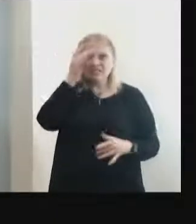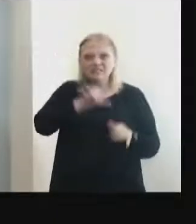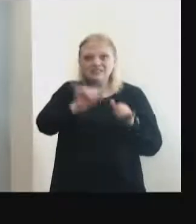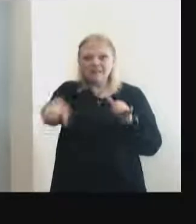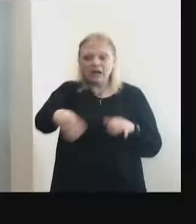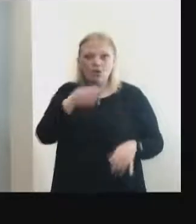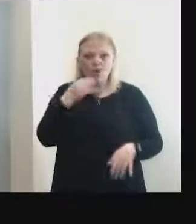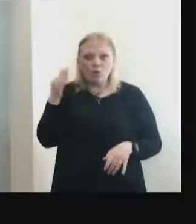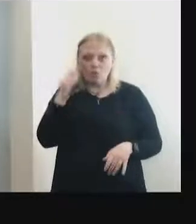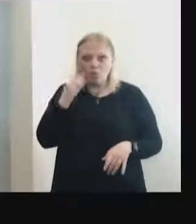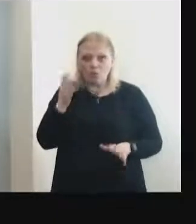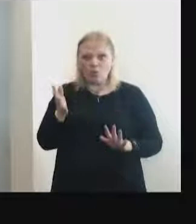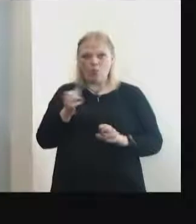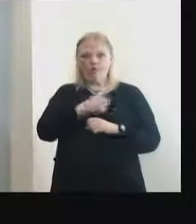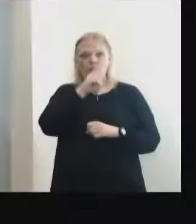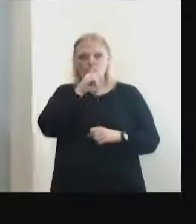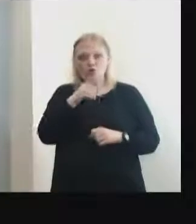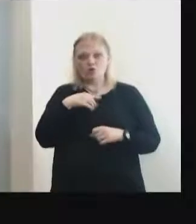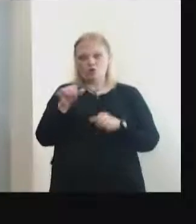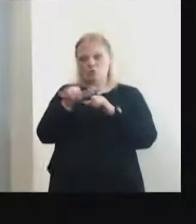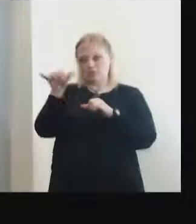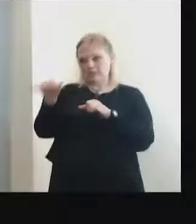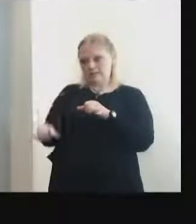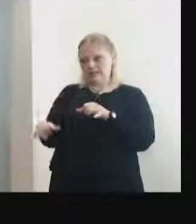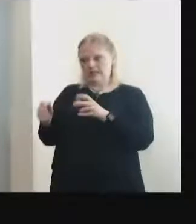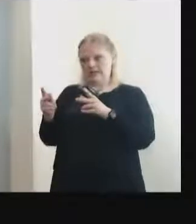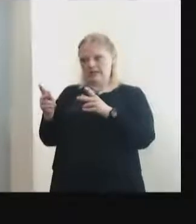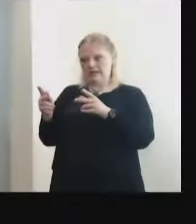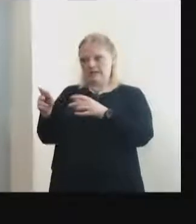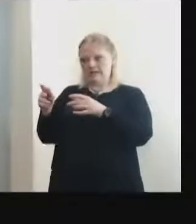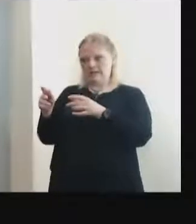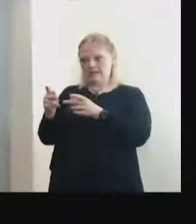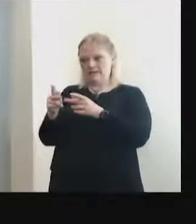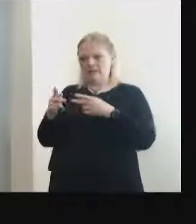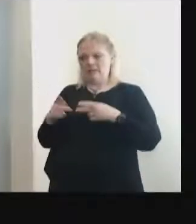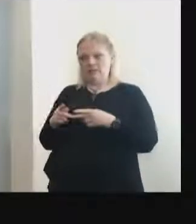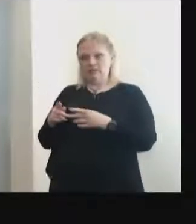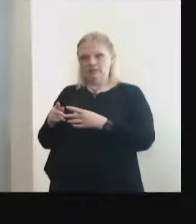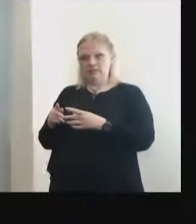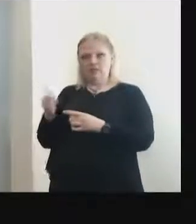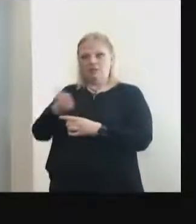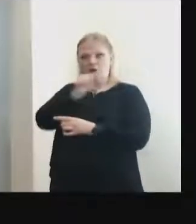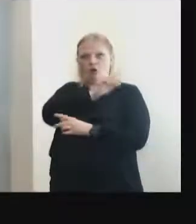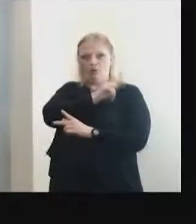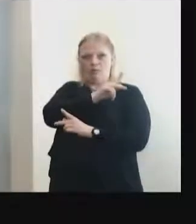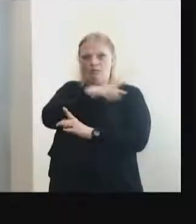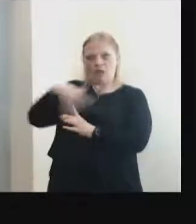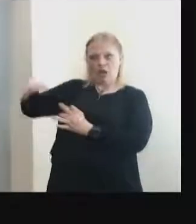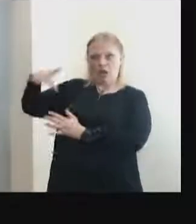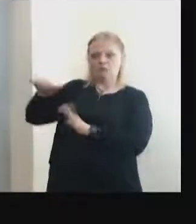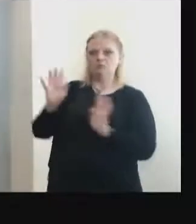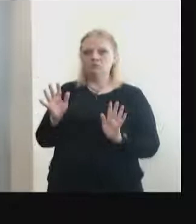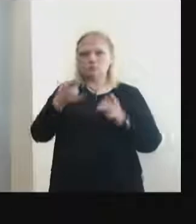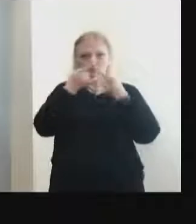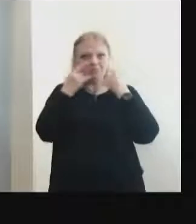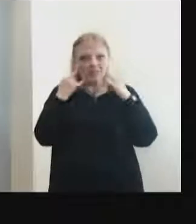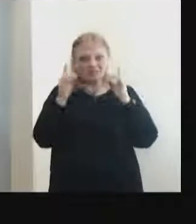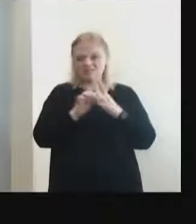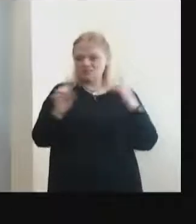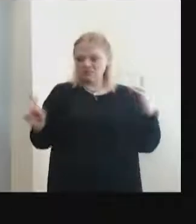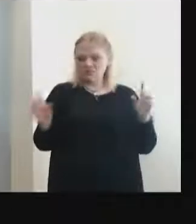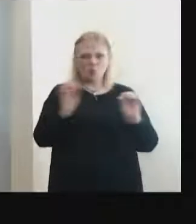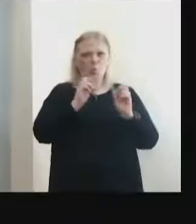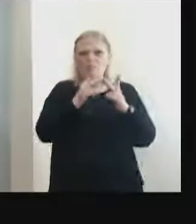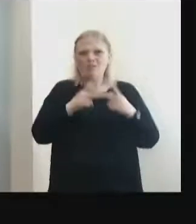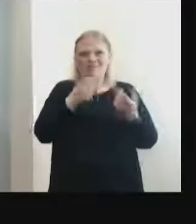home, and making sure you're in a place where you don't live, people you don't live with. Please mask and please social distance. And no place